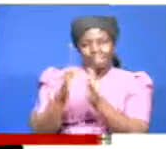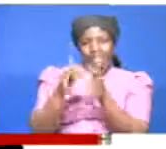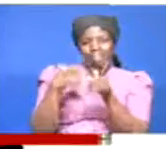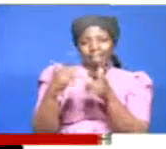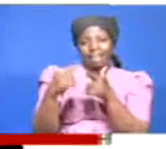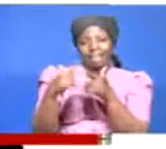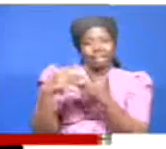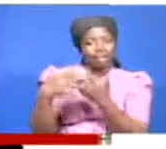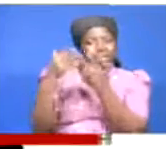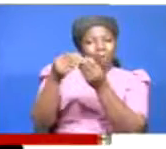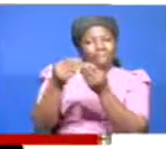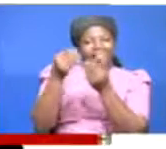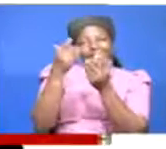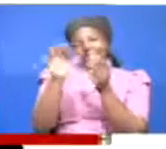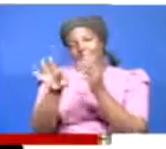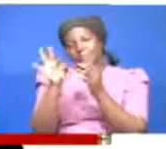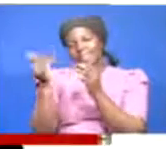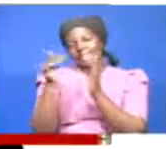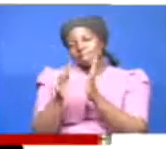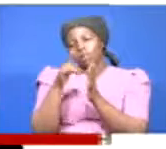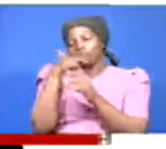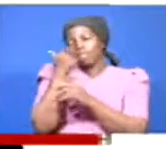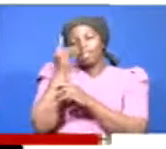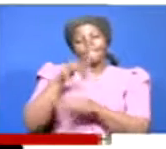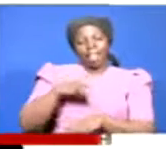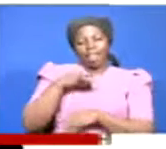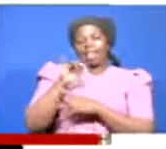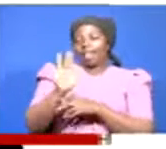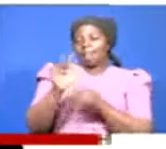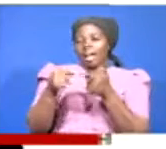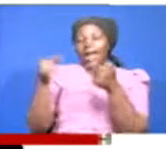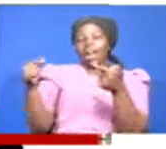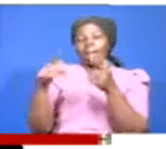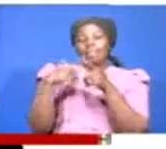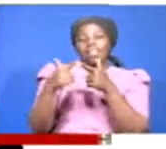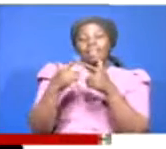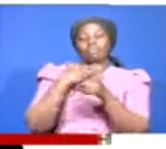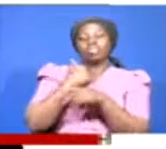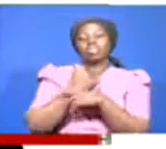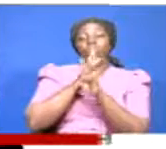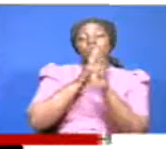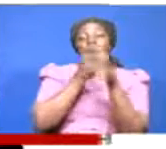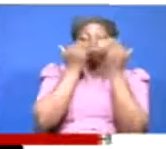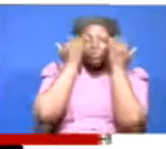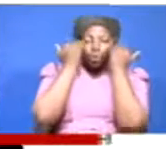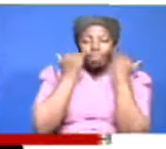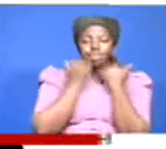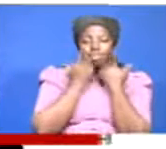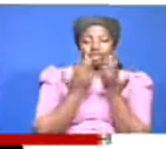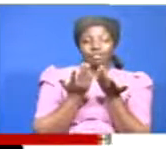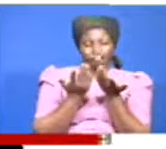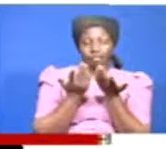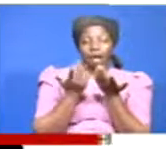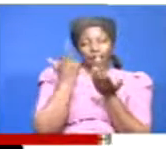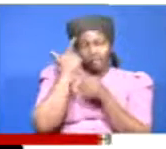for whoever they felt was their enemy. They went and they wanted to prosecute them. Mm-hmm. For the rule of law to